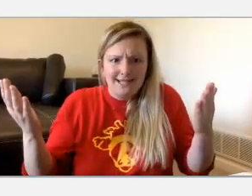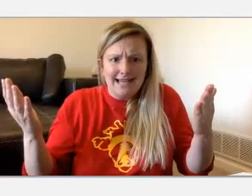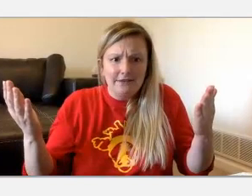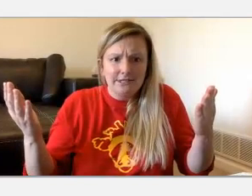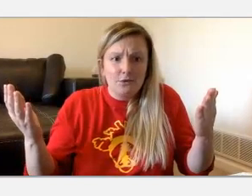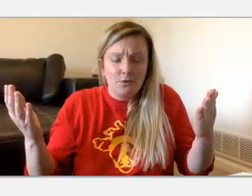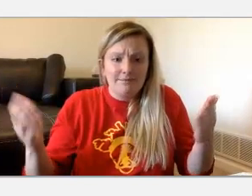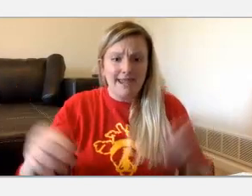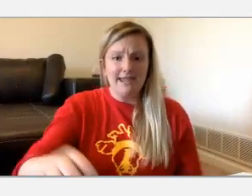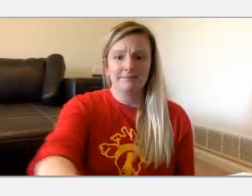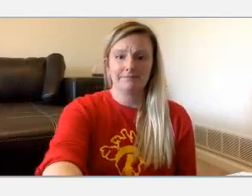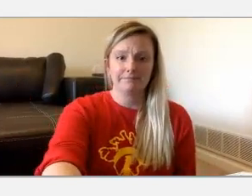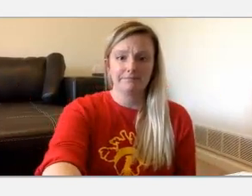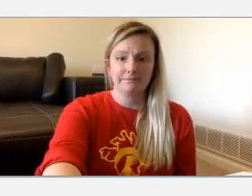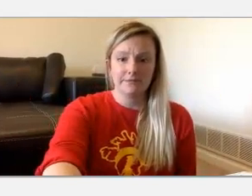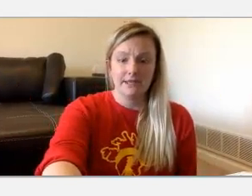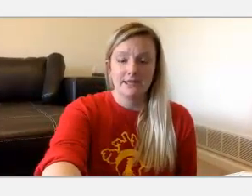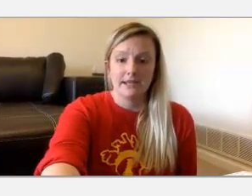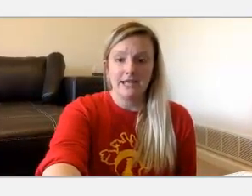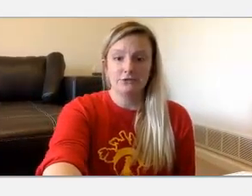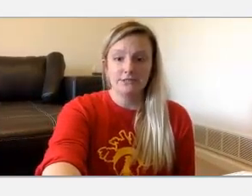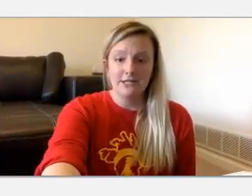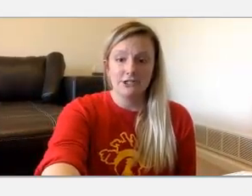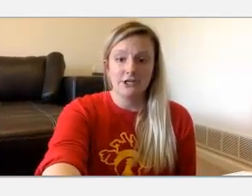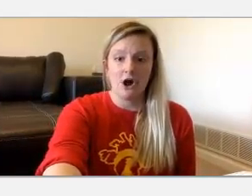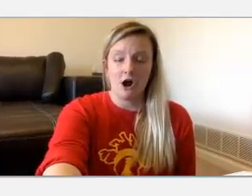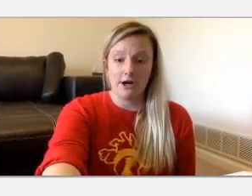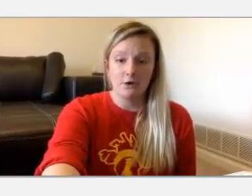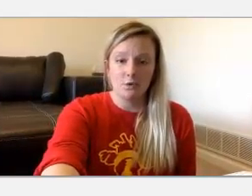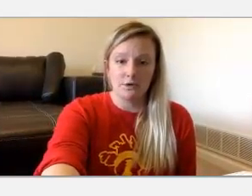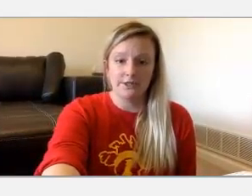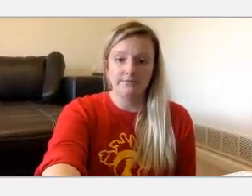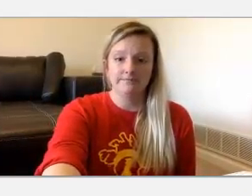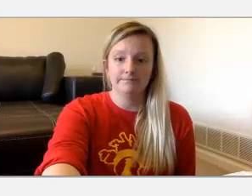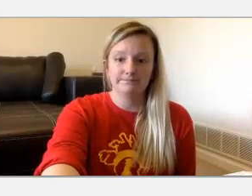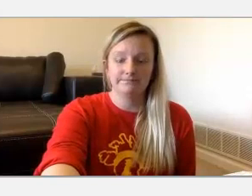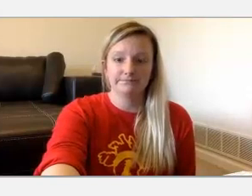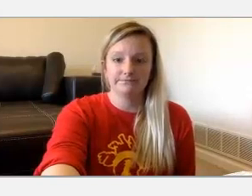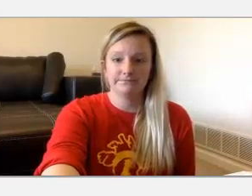What sound does a horn make? Can you touch the car horn?